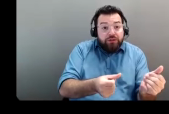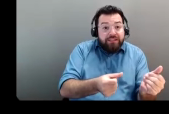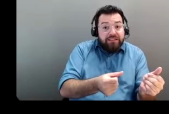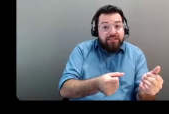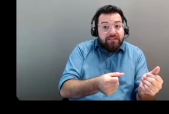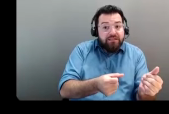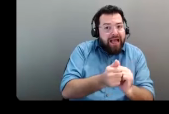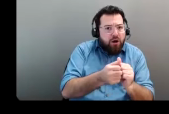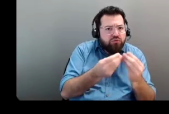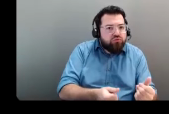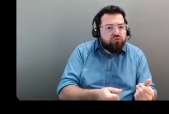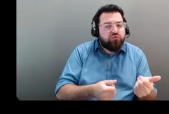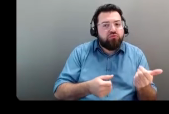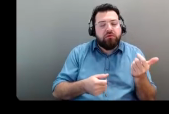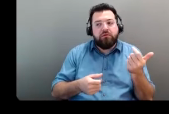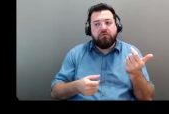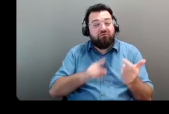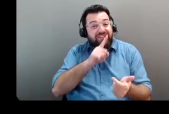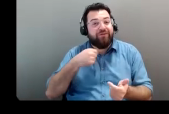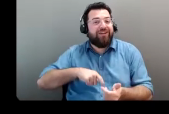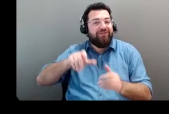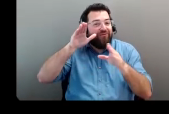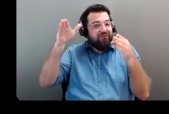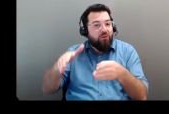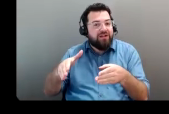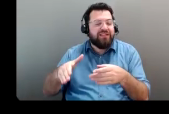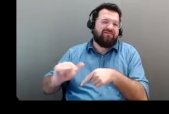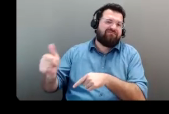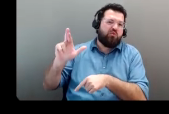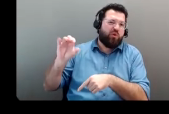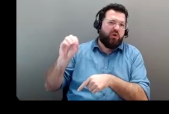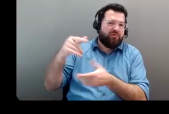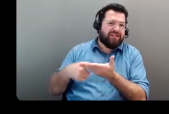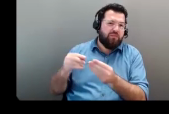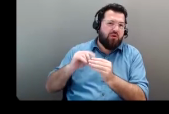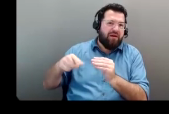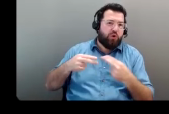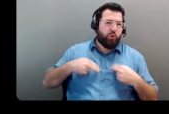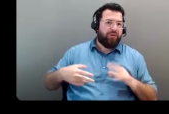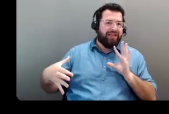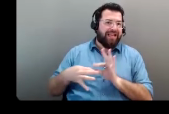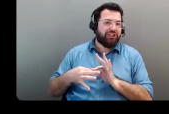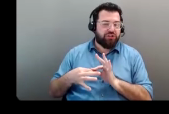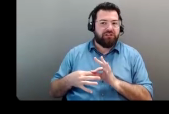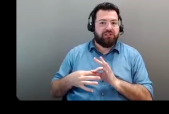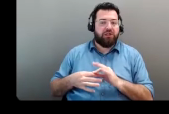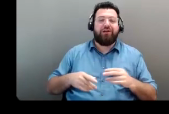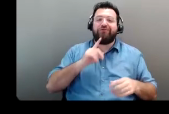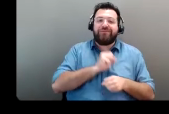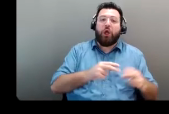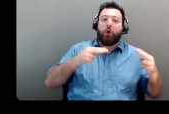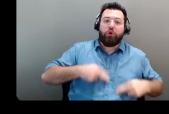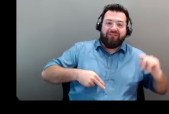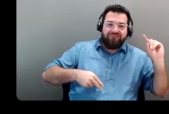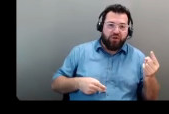like, we should focus on, and Rio will talk more about the human connection is like human first, versus AI